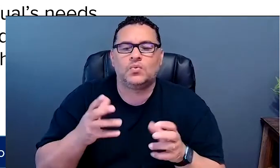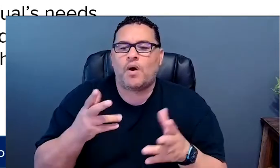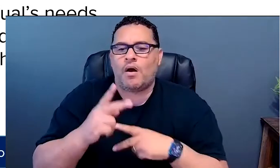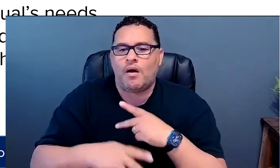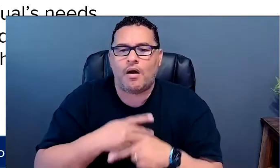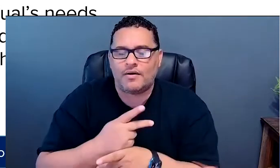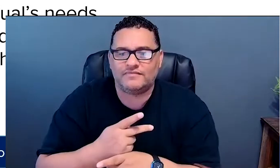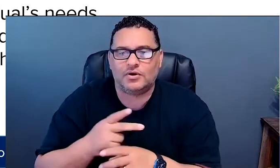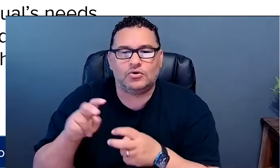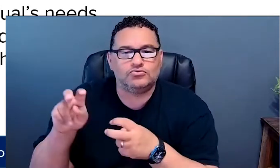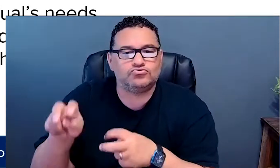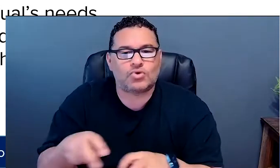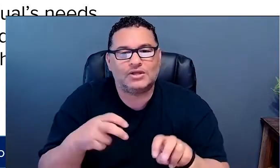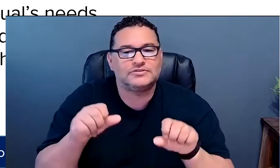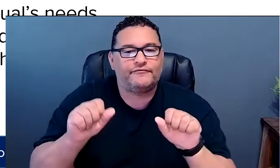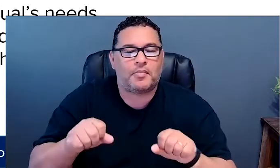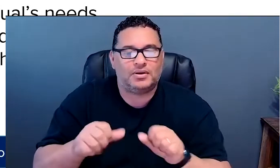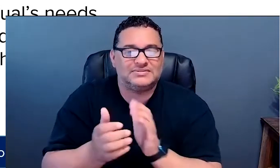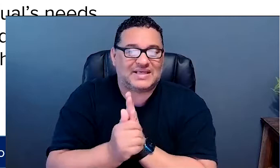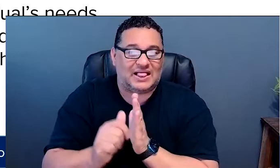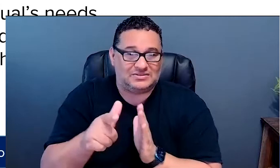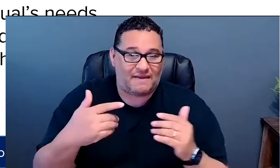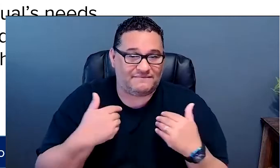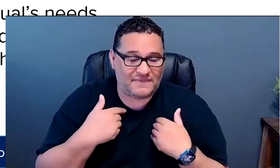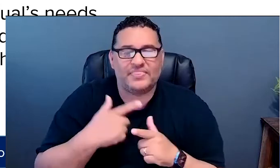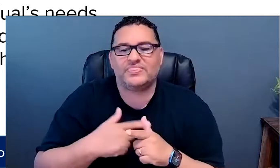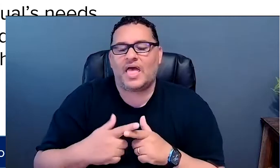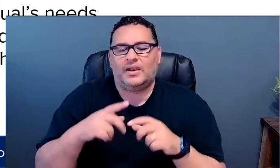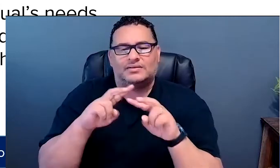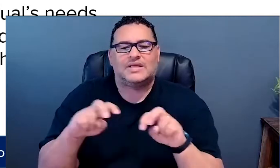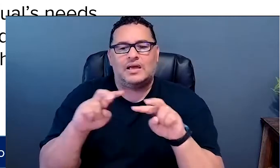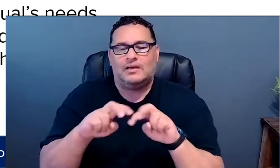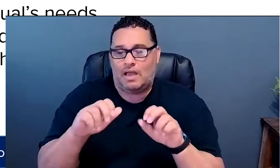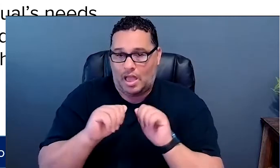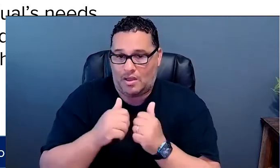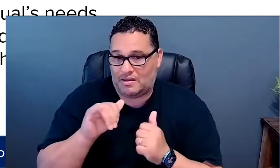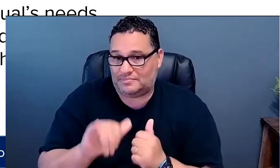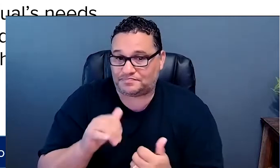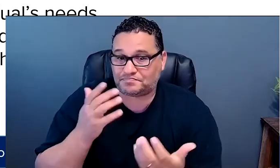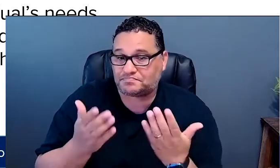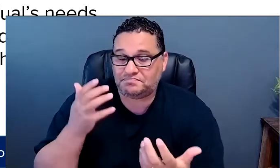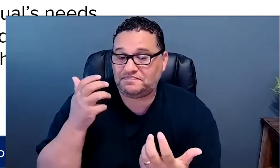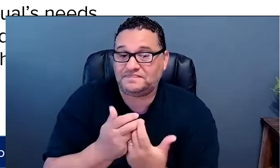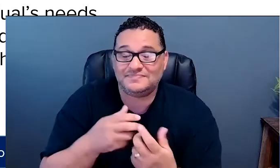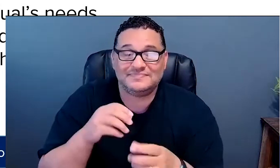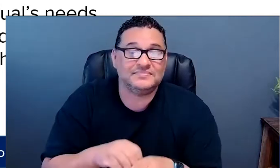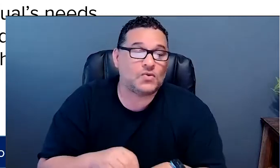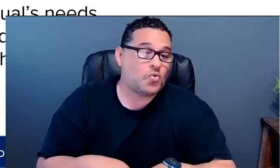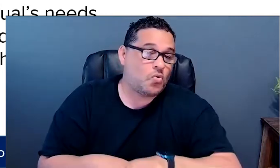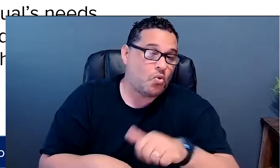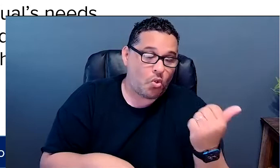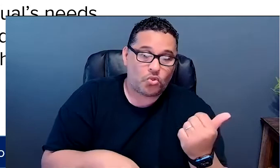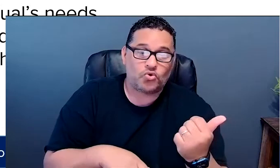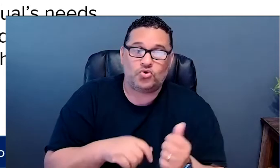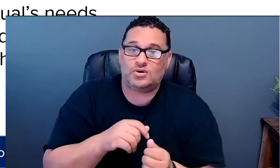have, and then assess how those might fit in another